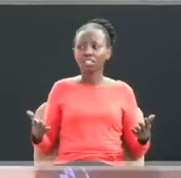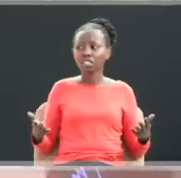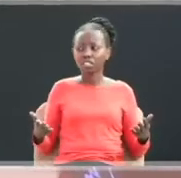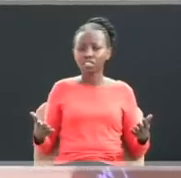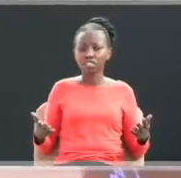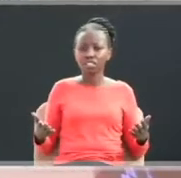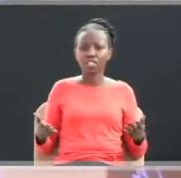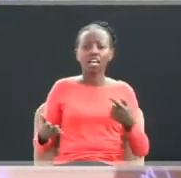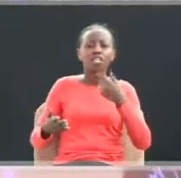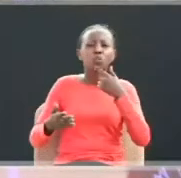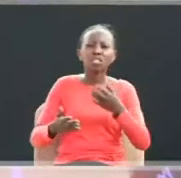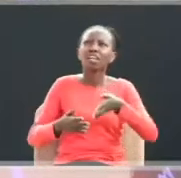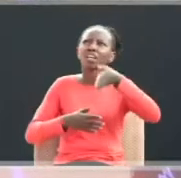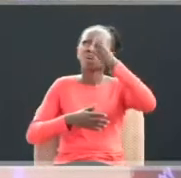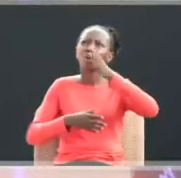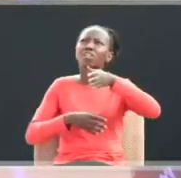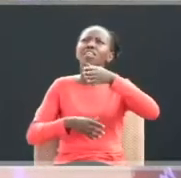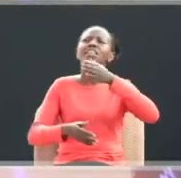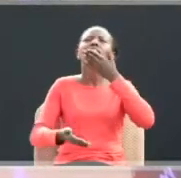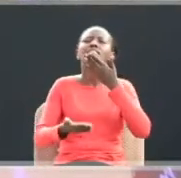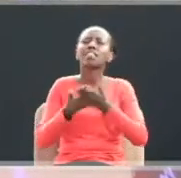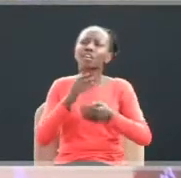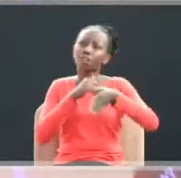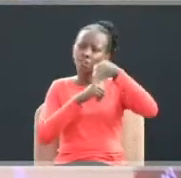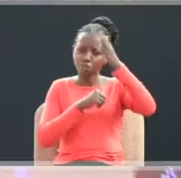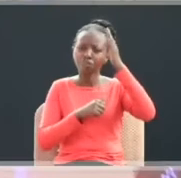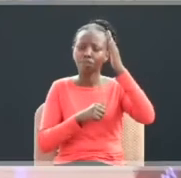little and you say, pride come to my feet. You know,